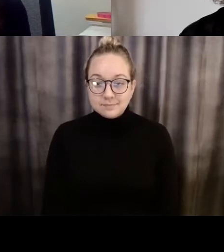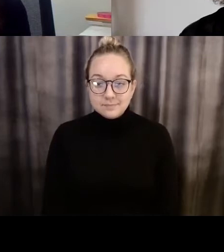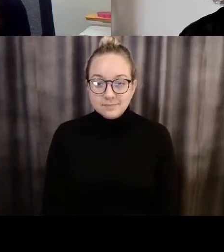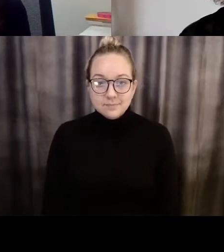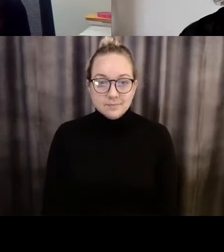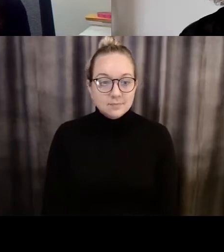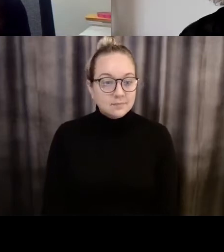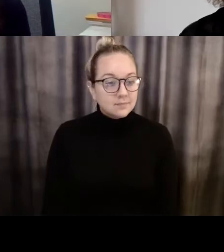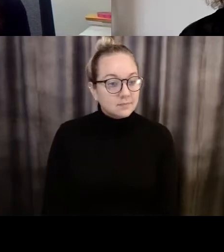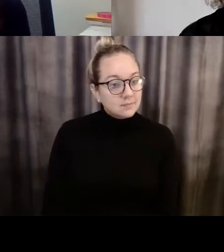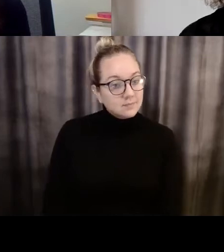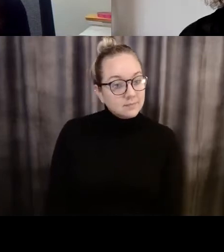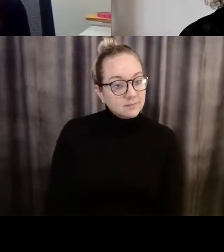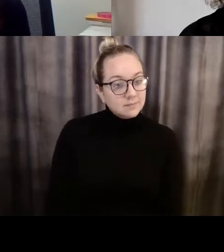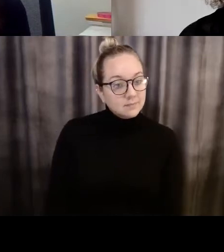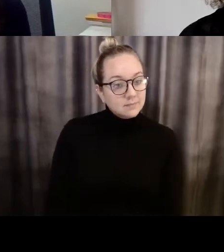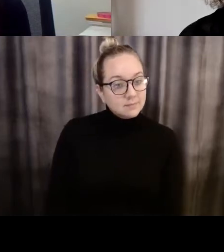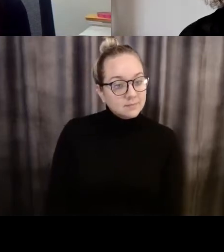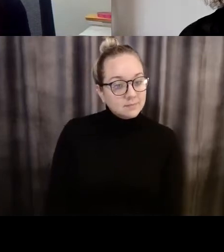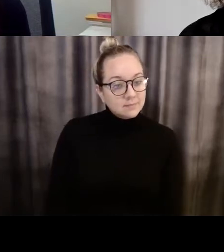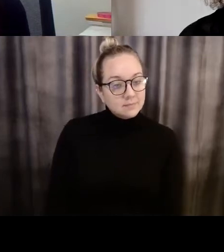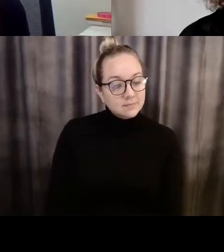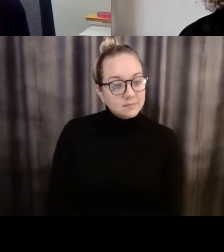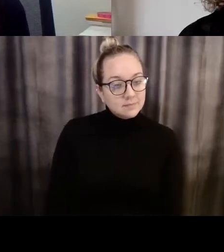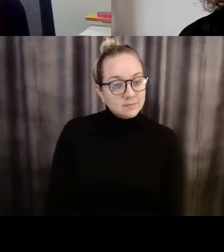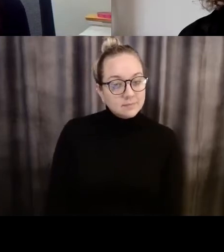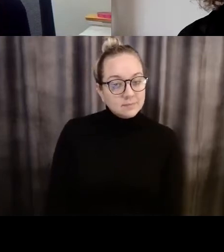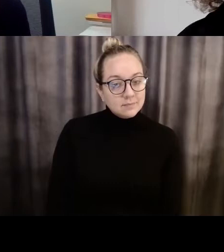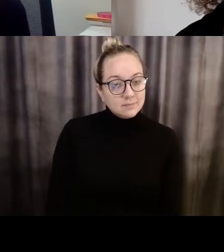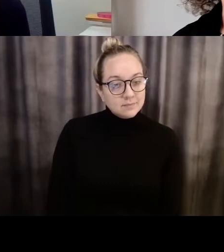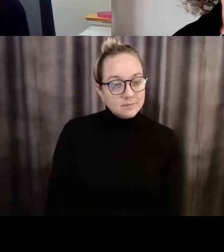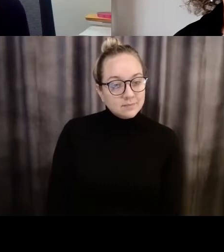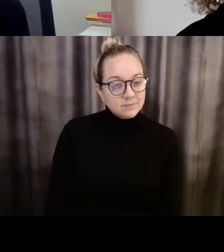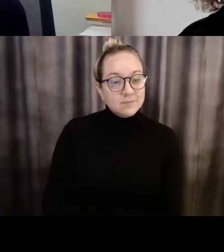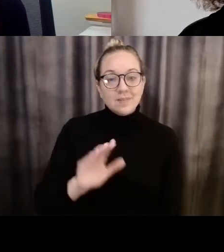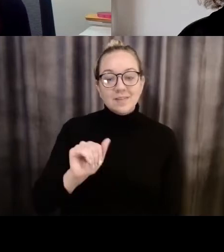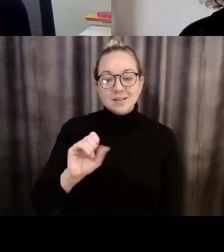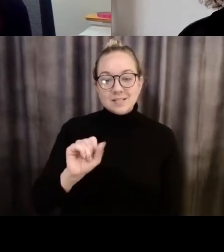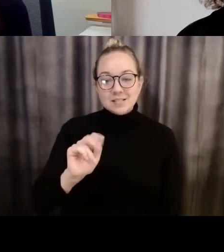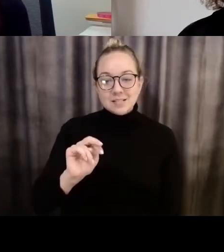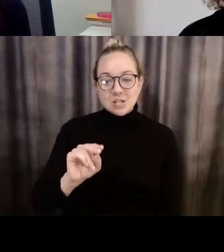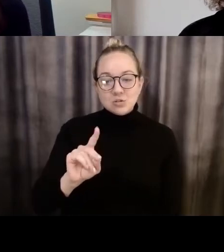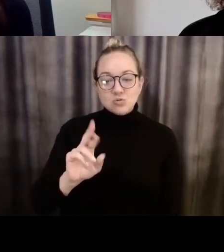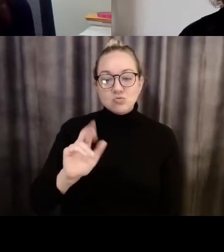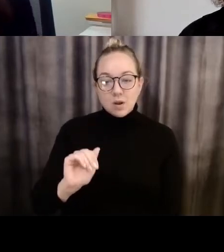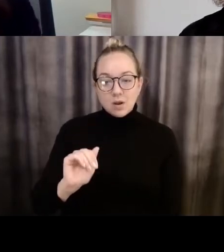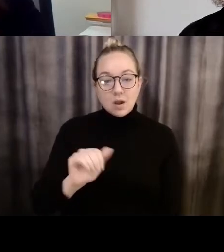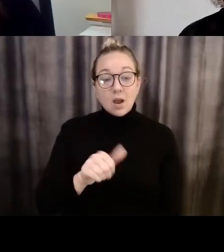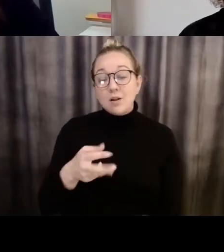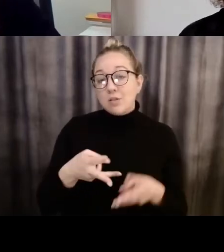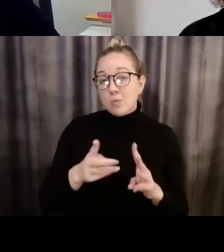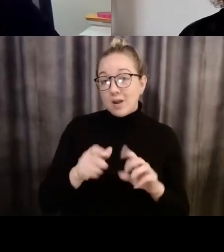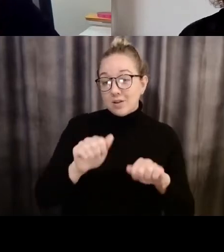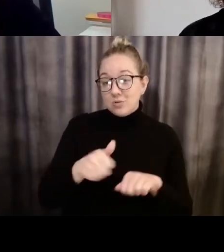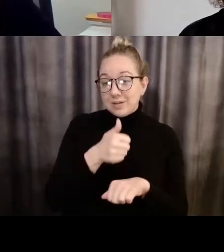I would say that another way to set boundaries also is that with